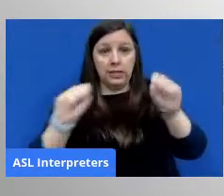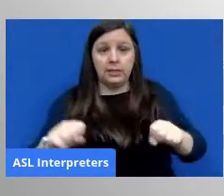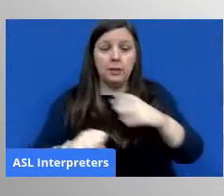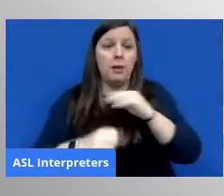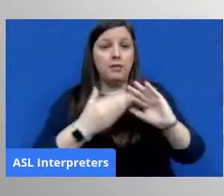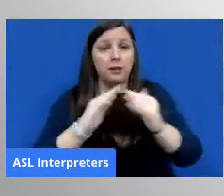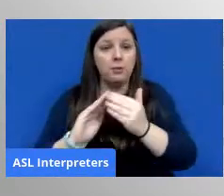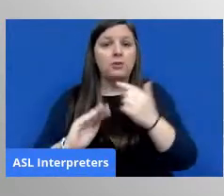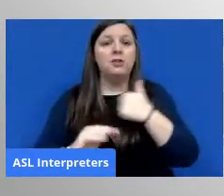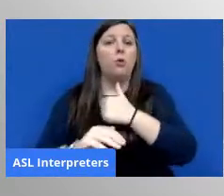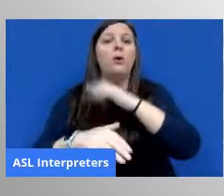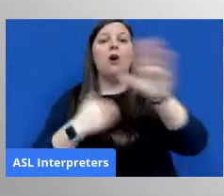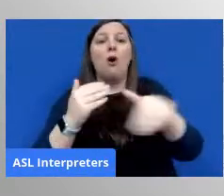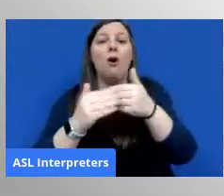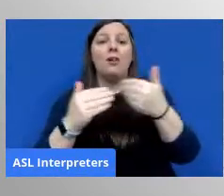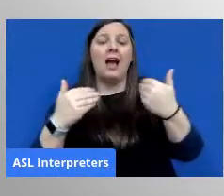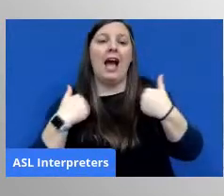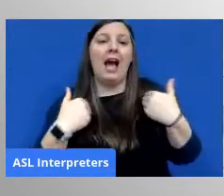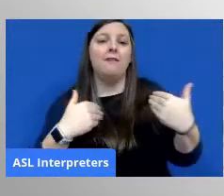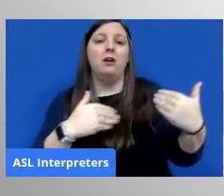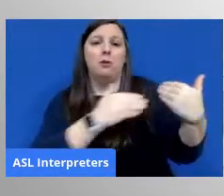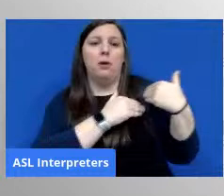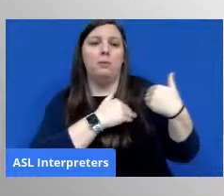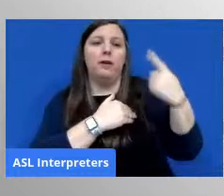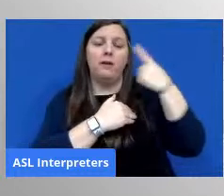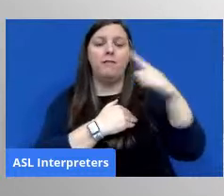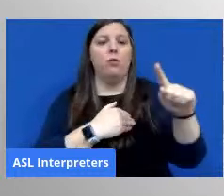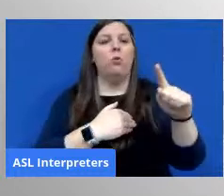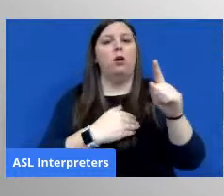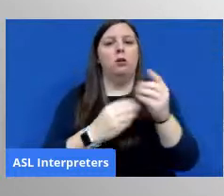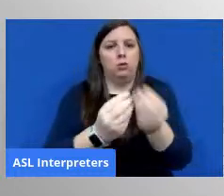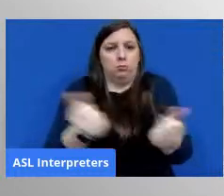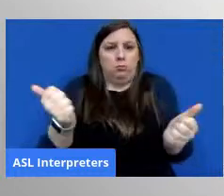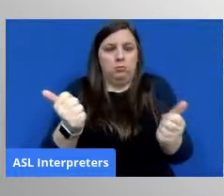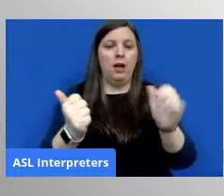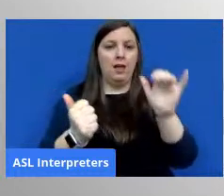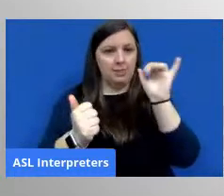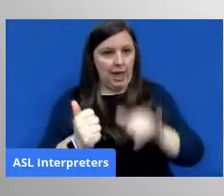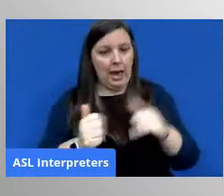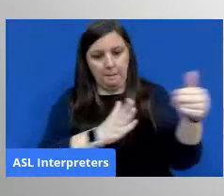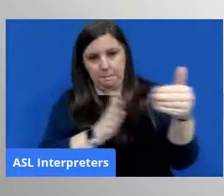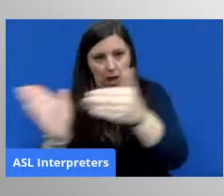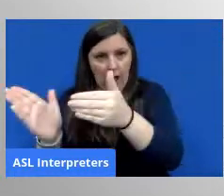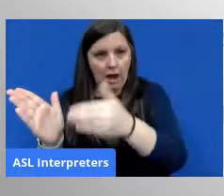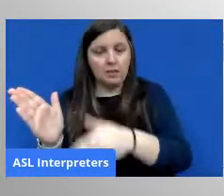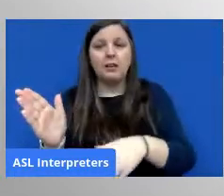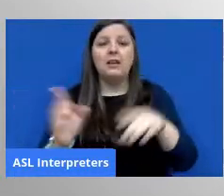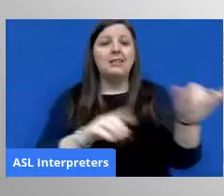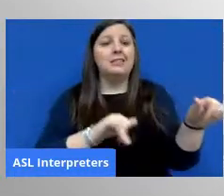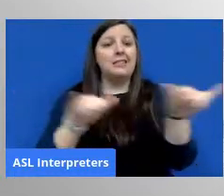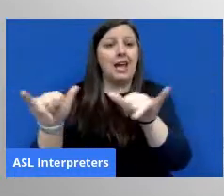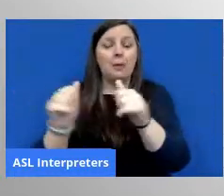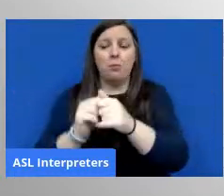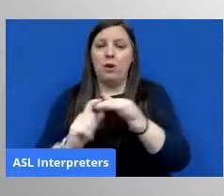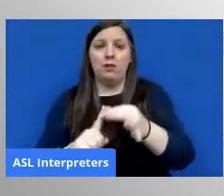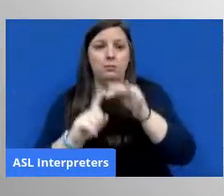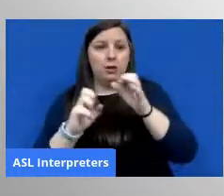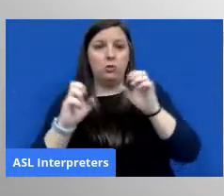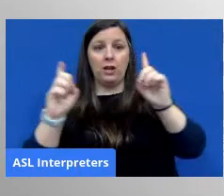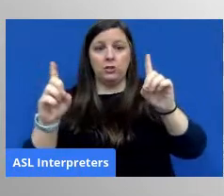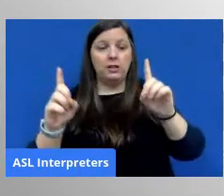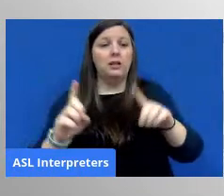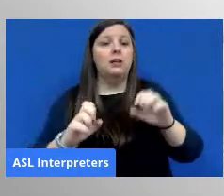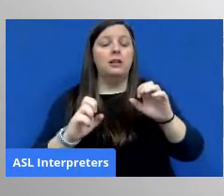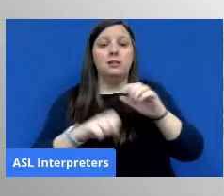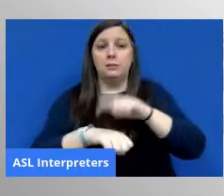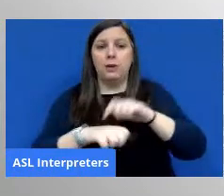pipeline to prison. Just like in special education, I liken it to special education does not hold the timeline for compliance.